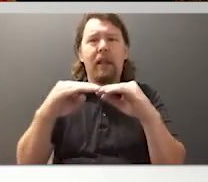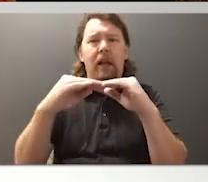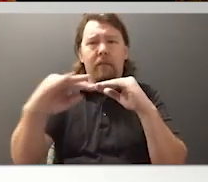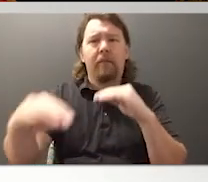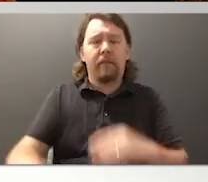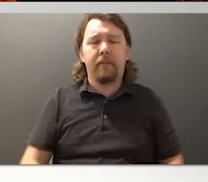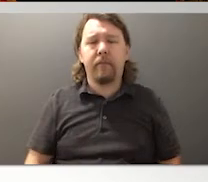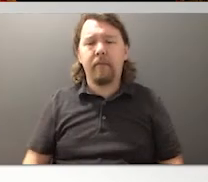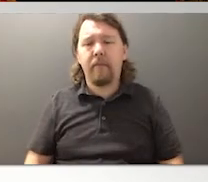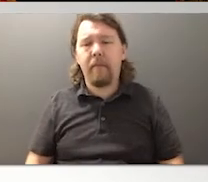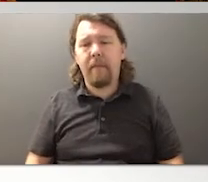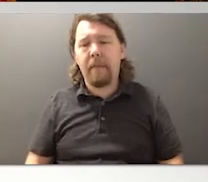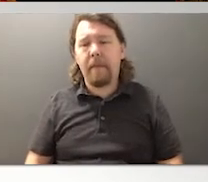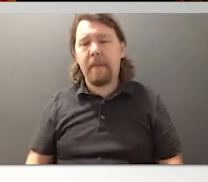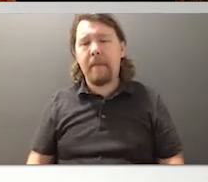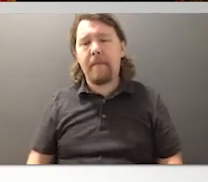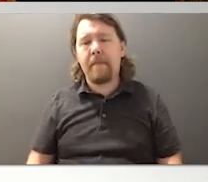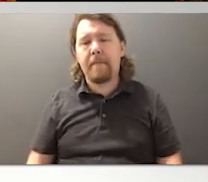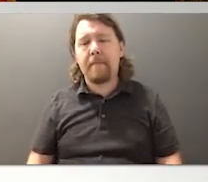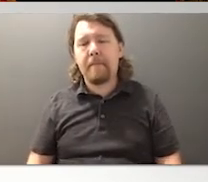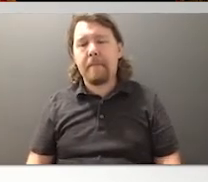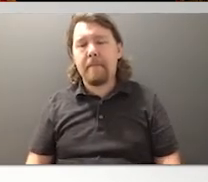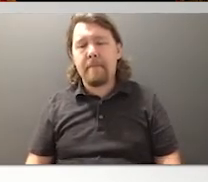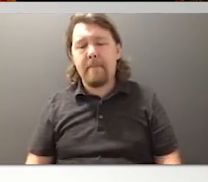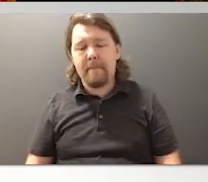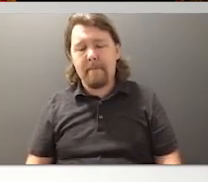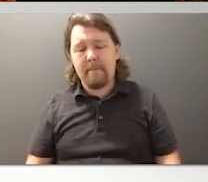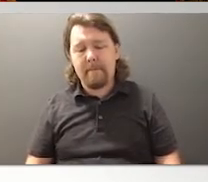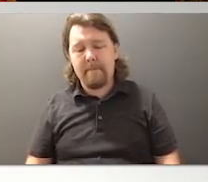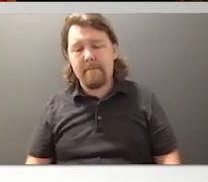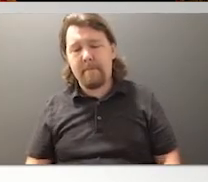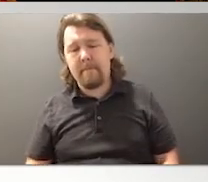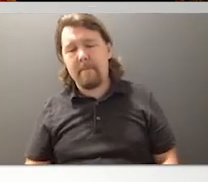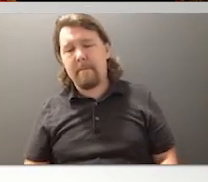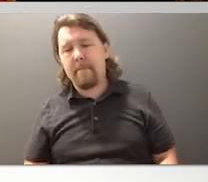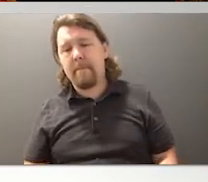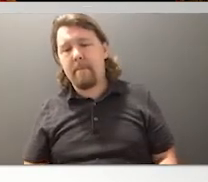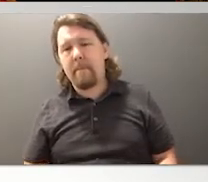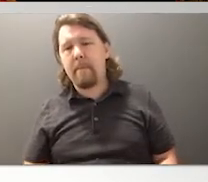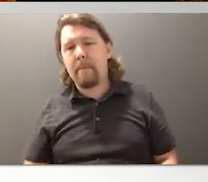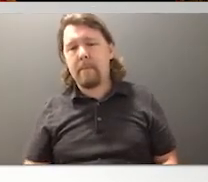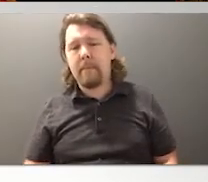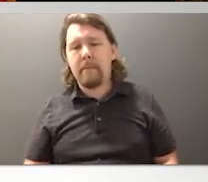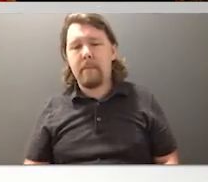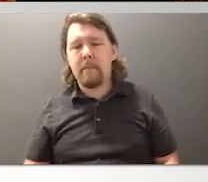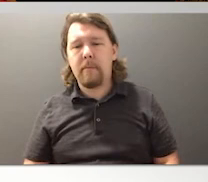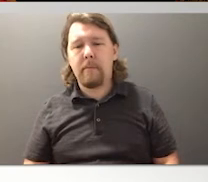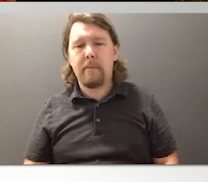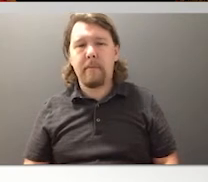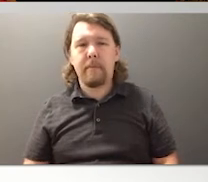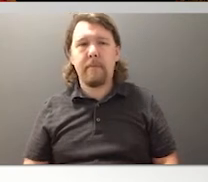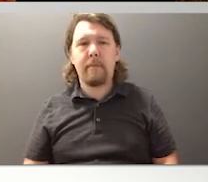Okay. No, you're good. Has somebody in the back, and then I'll go to two more hands after this.